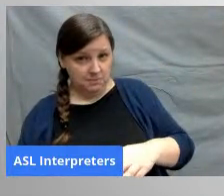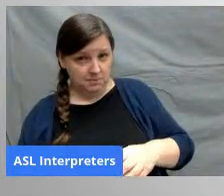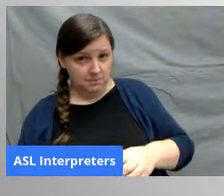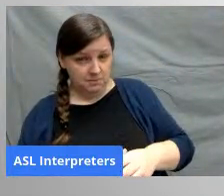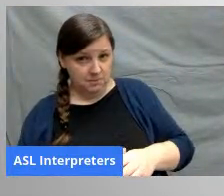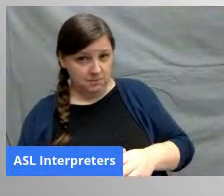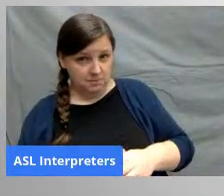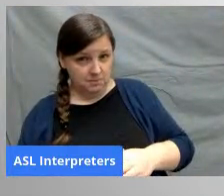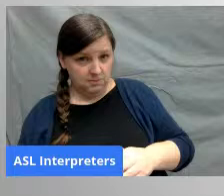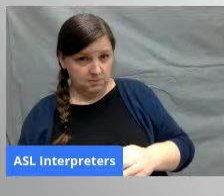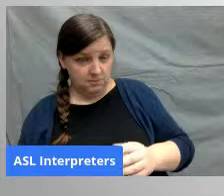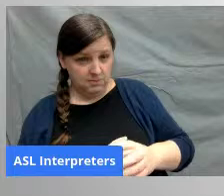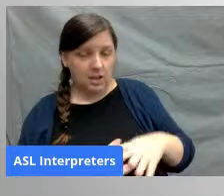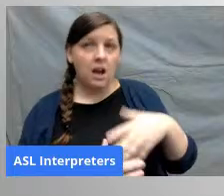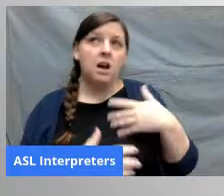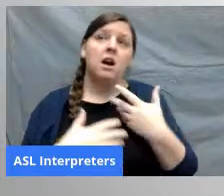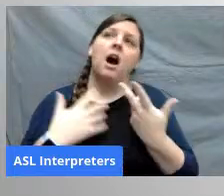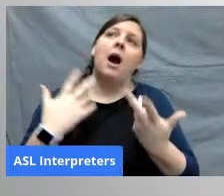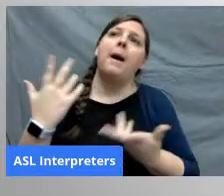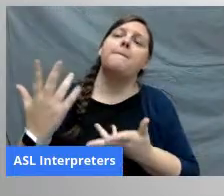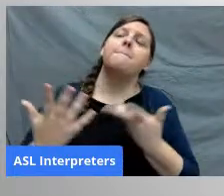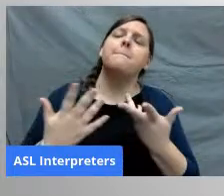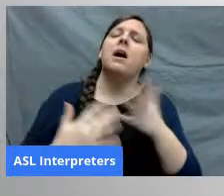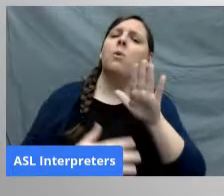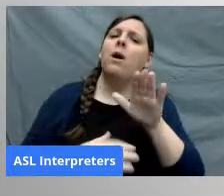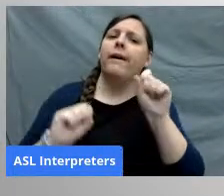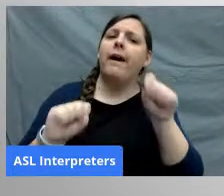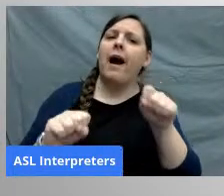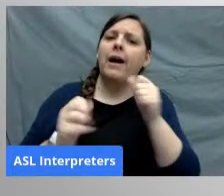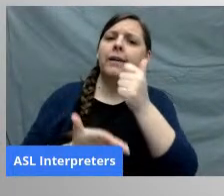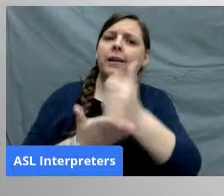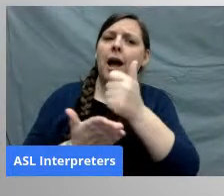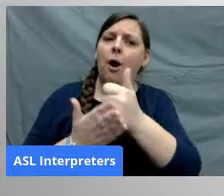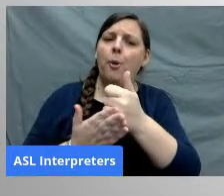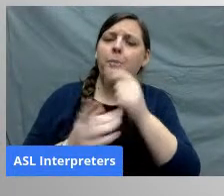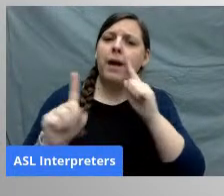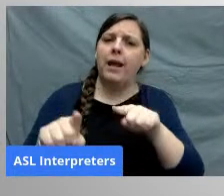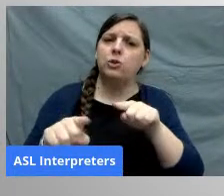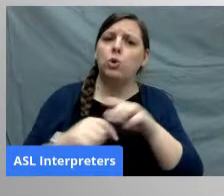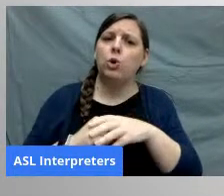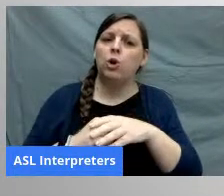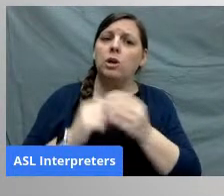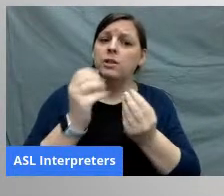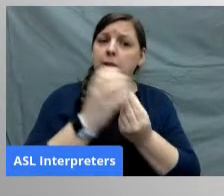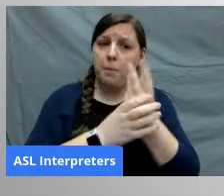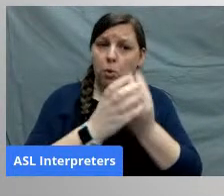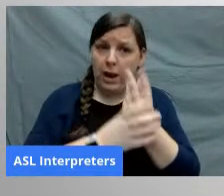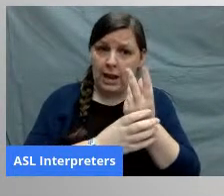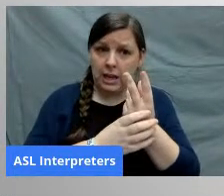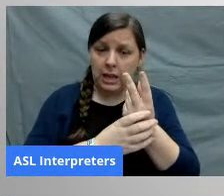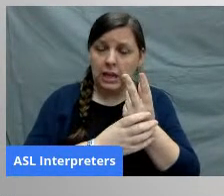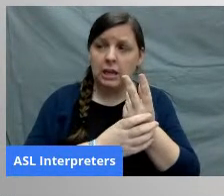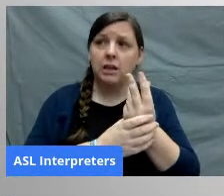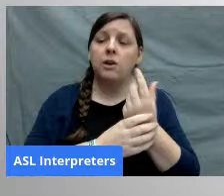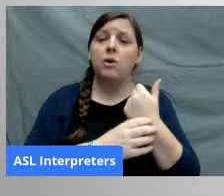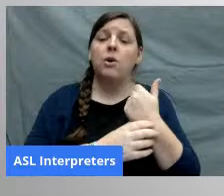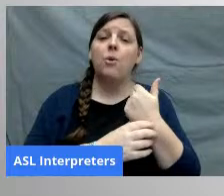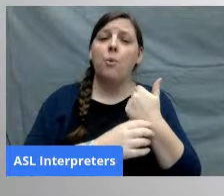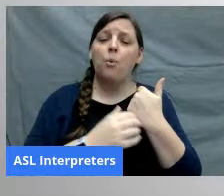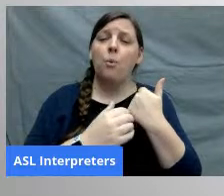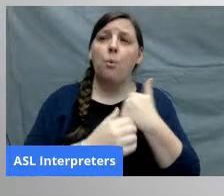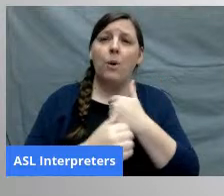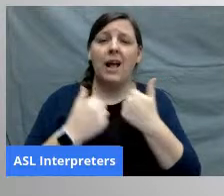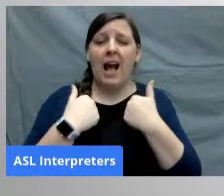So, and I can help maybe a little bit. So the spring, there is technically one